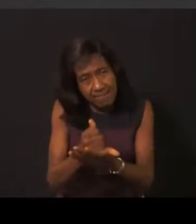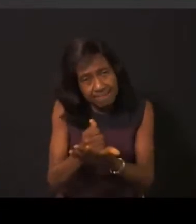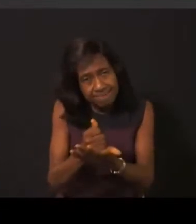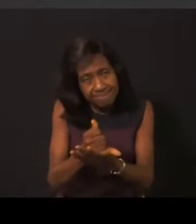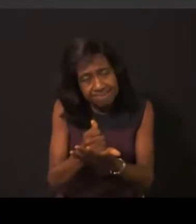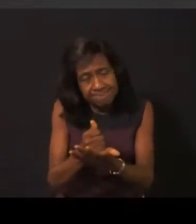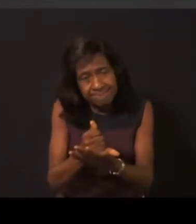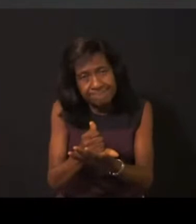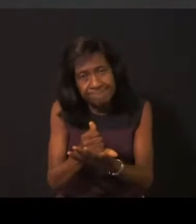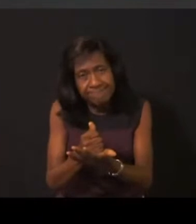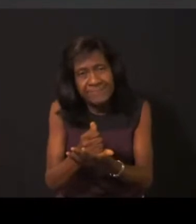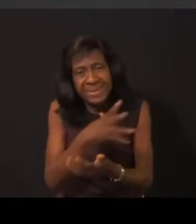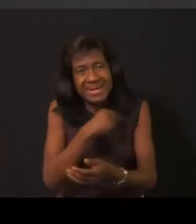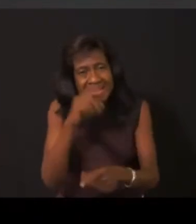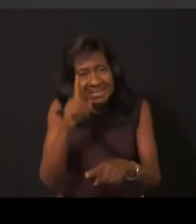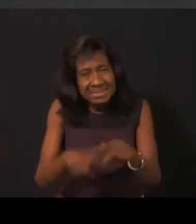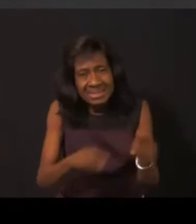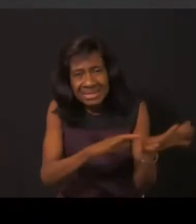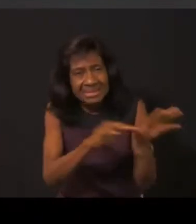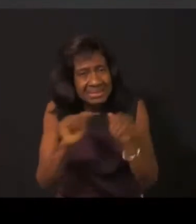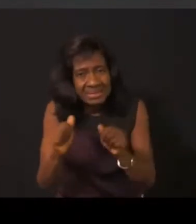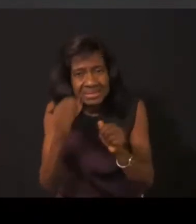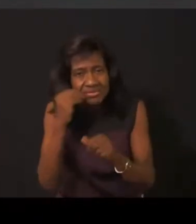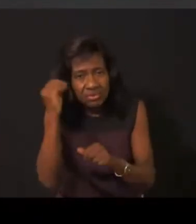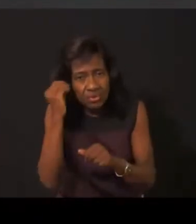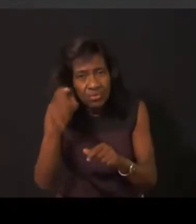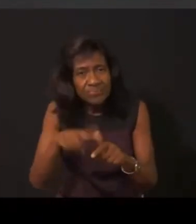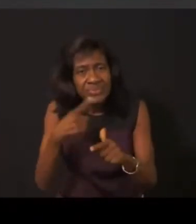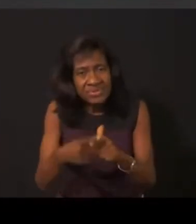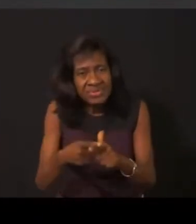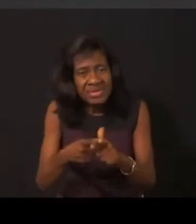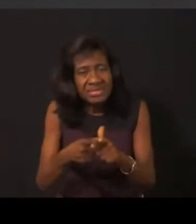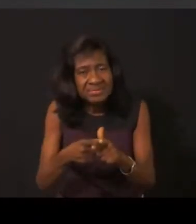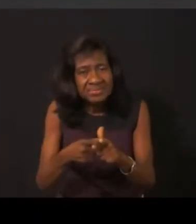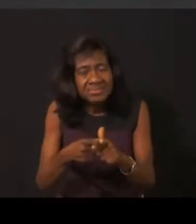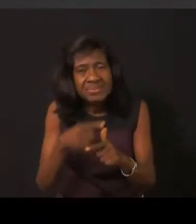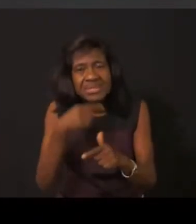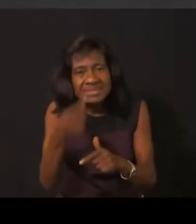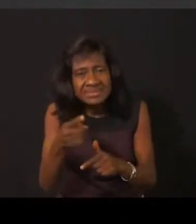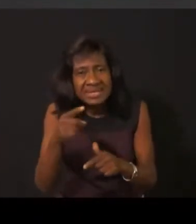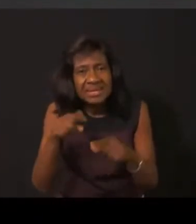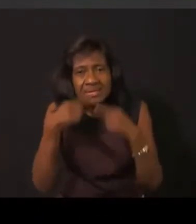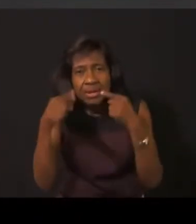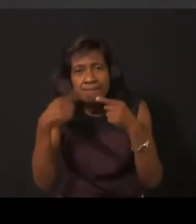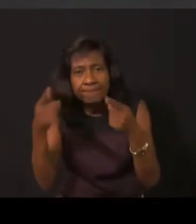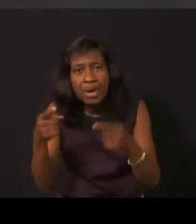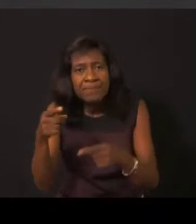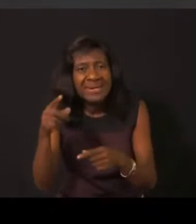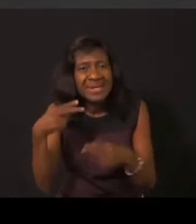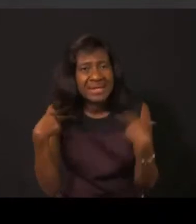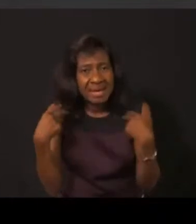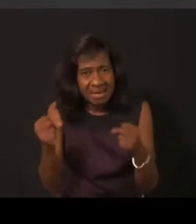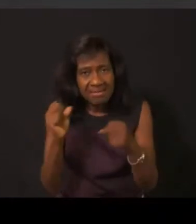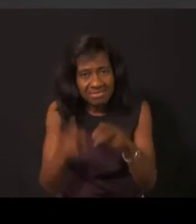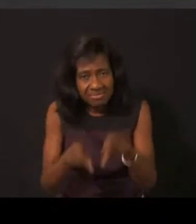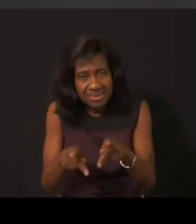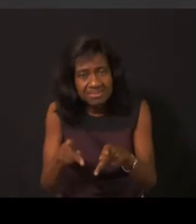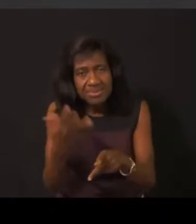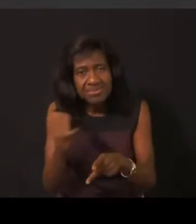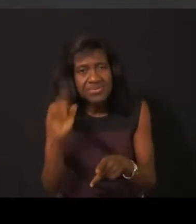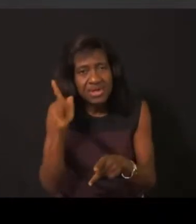or who finds it difficult to leave home, to let public health know, because they will be able to come out into the community to provide that booster